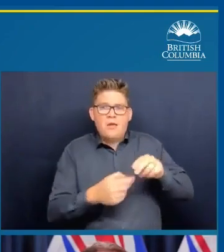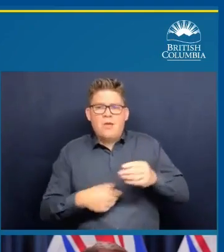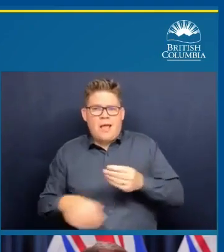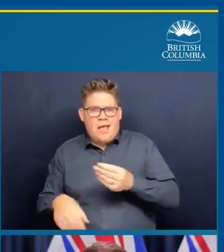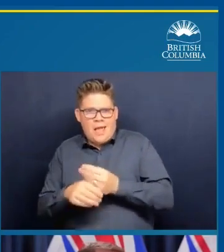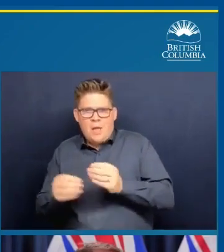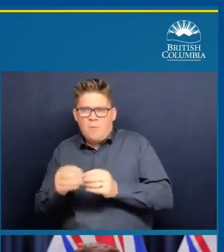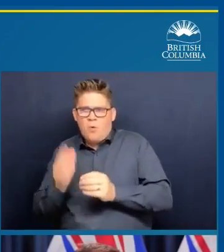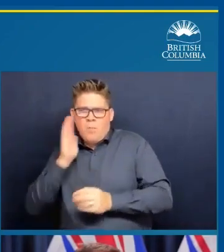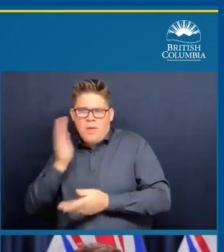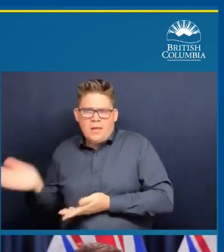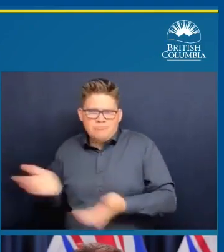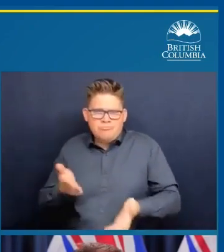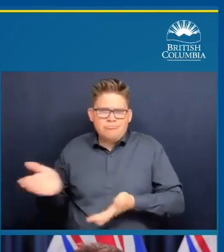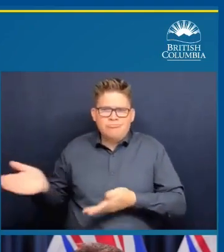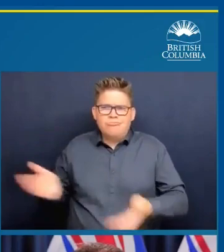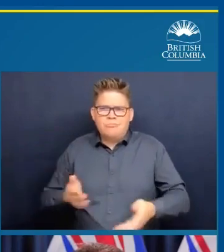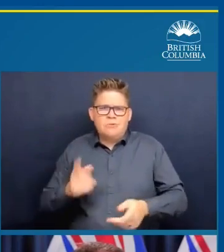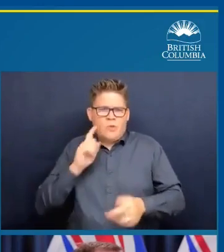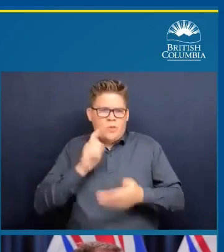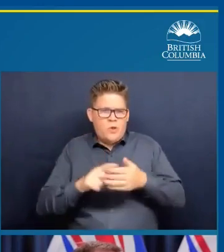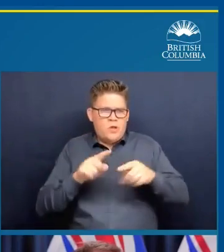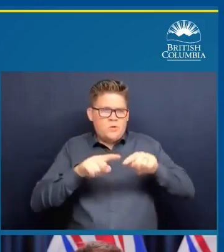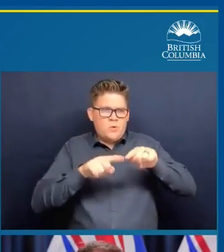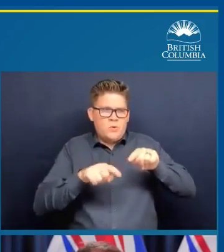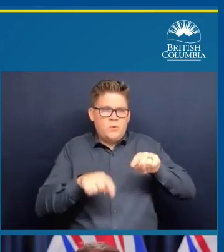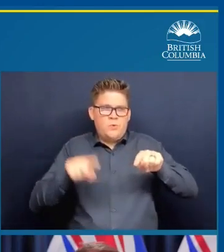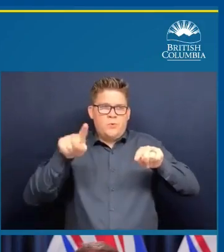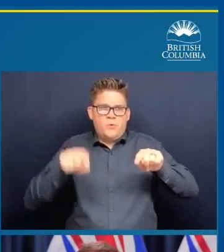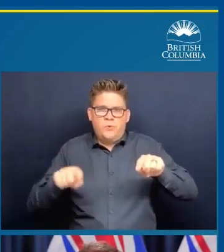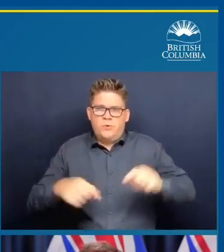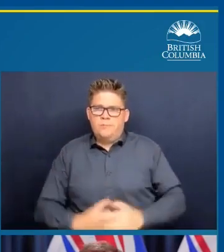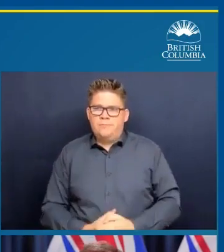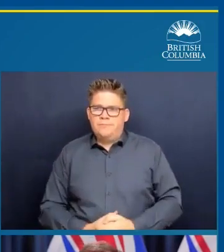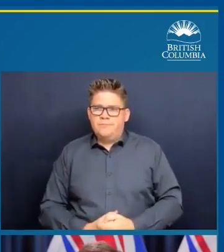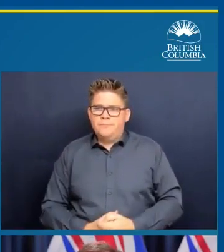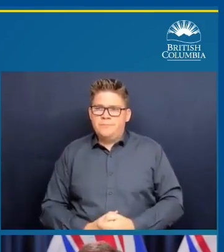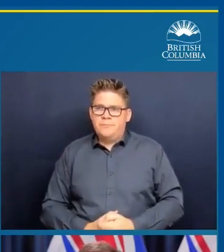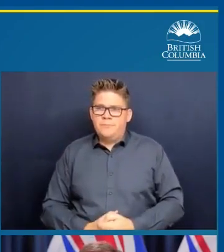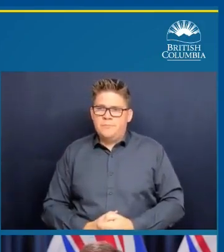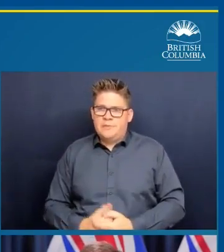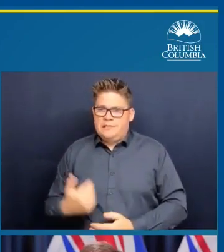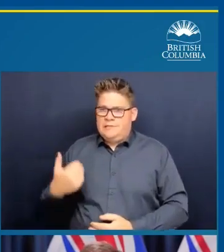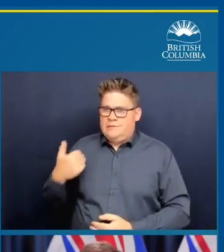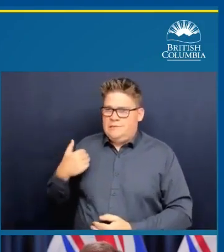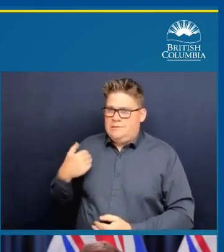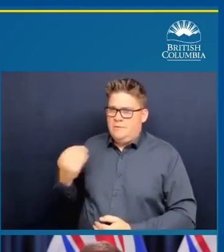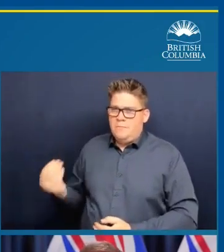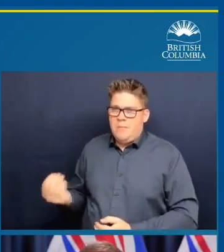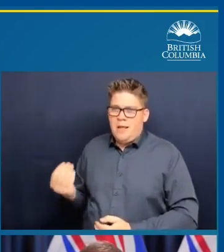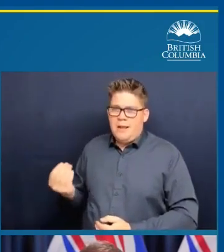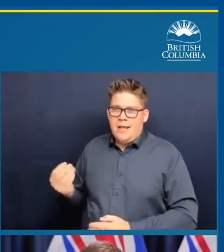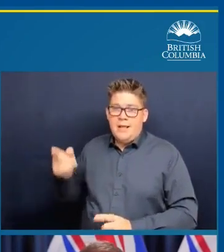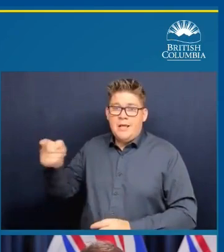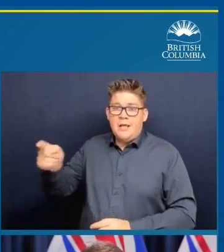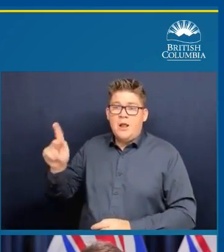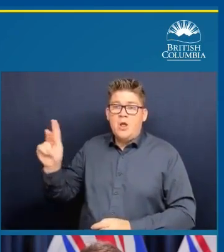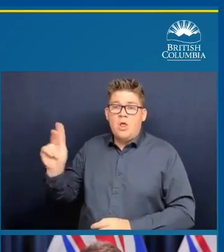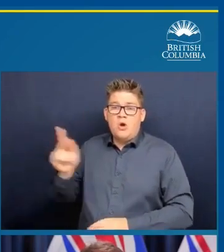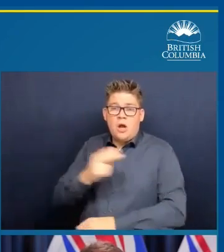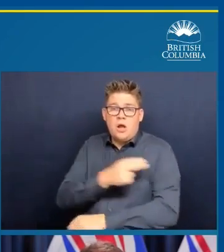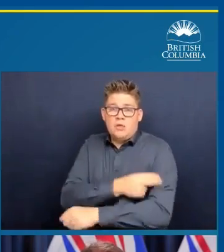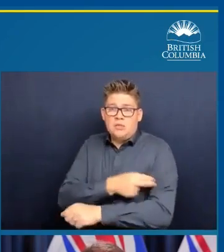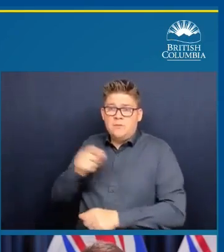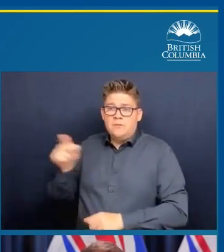each site. For example, on Monday, there was an overcapacity at Kelowna General Hospital. Today, we are